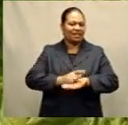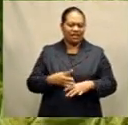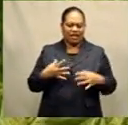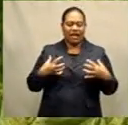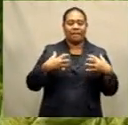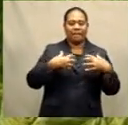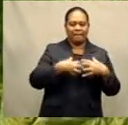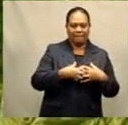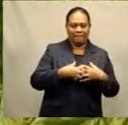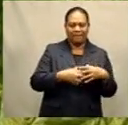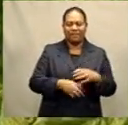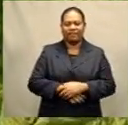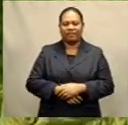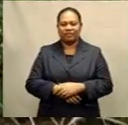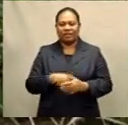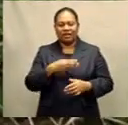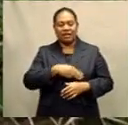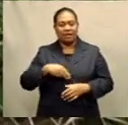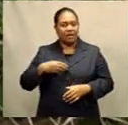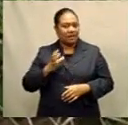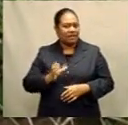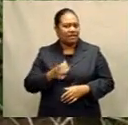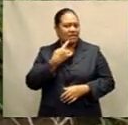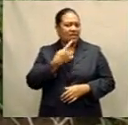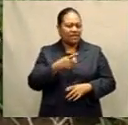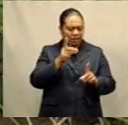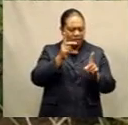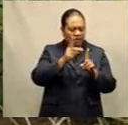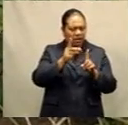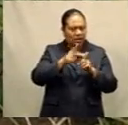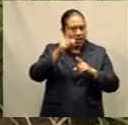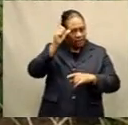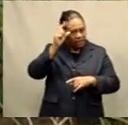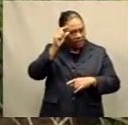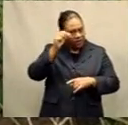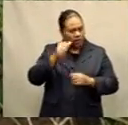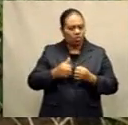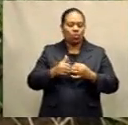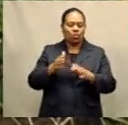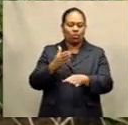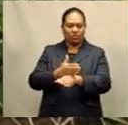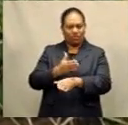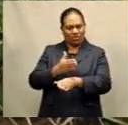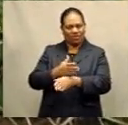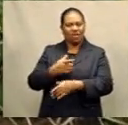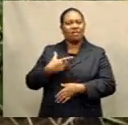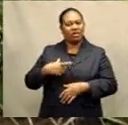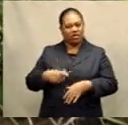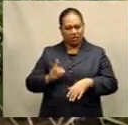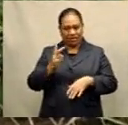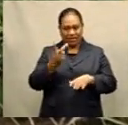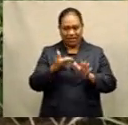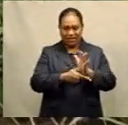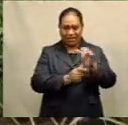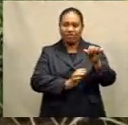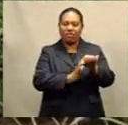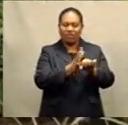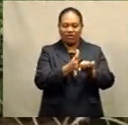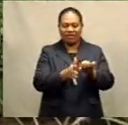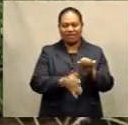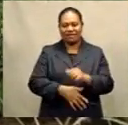suitability. Minister Dr. Mahendra Reddy says the priority will be Fijians who have lost their jobs because of the second wave of